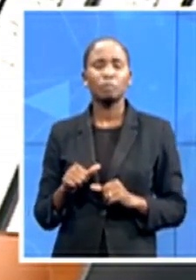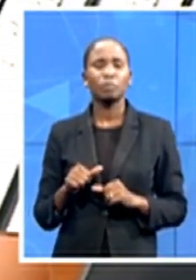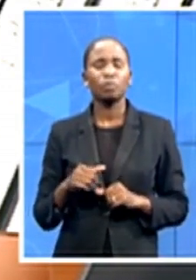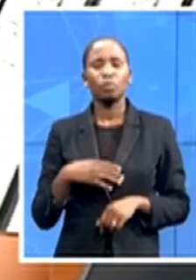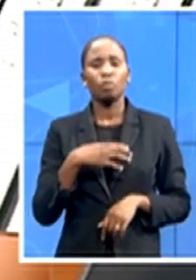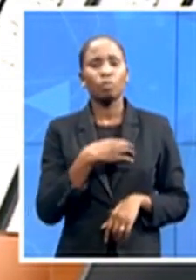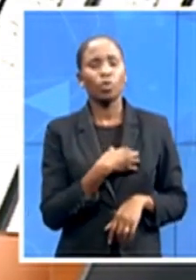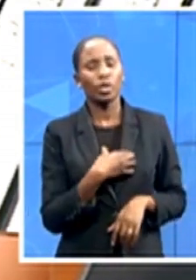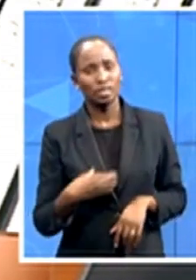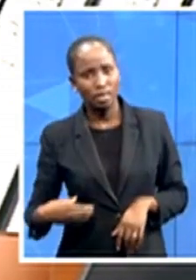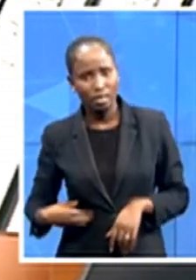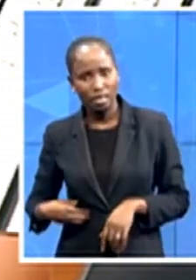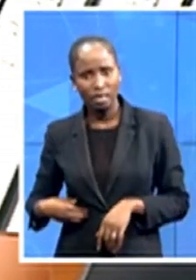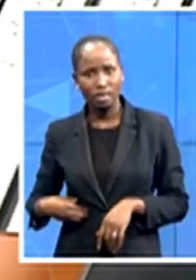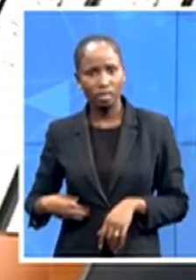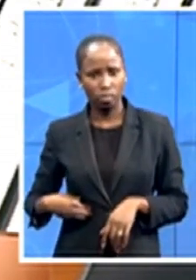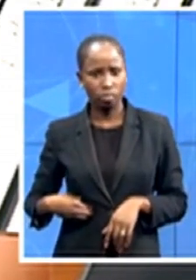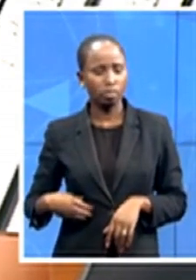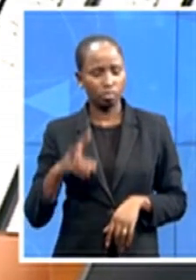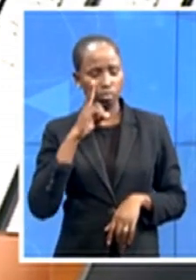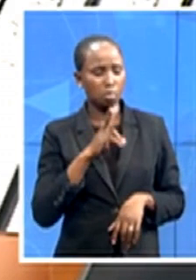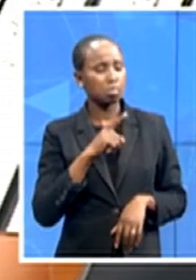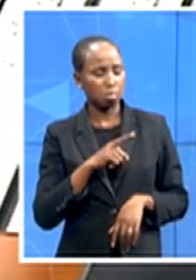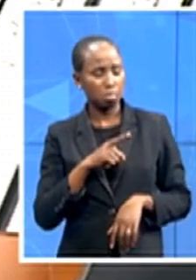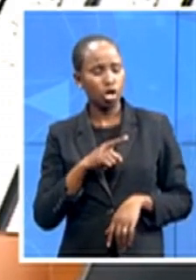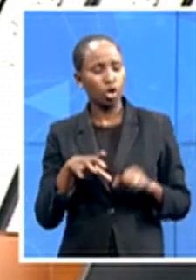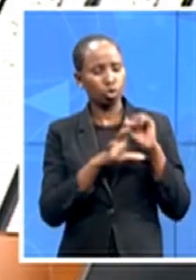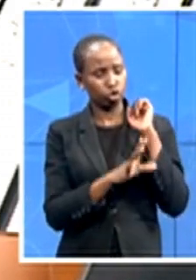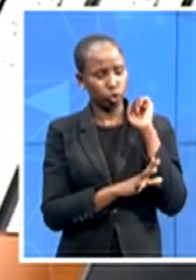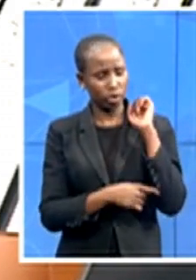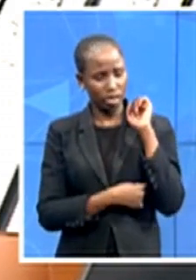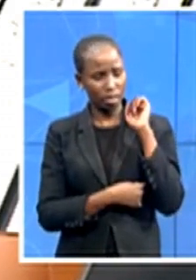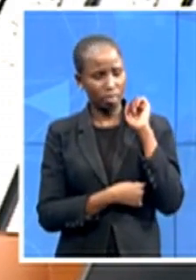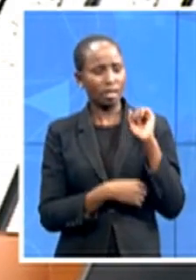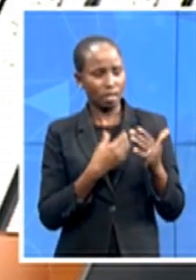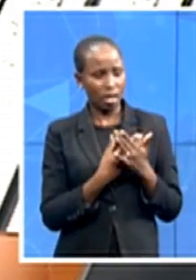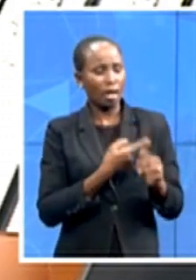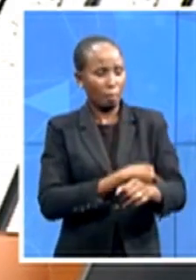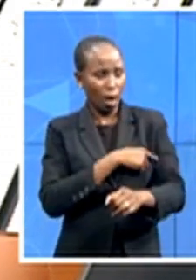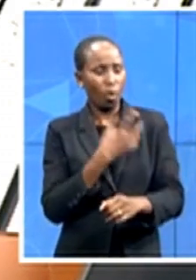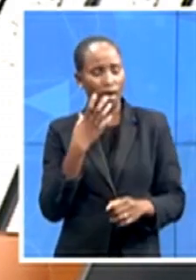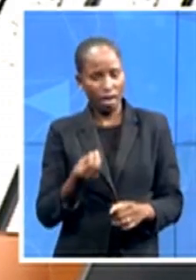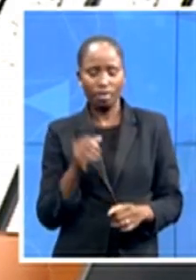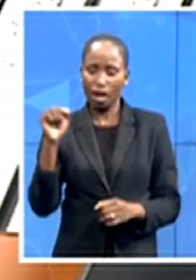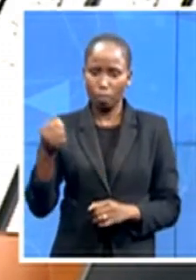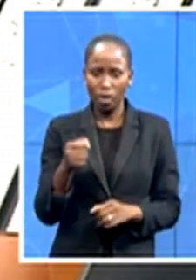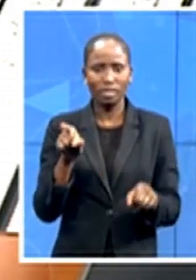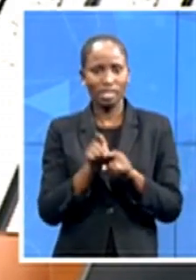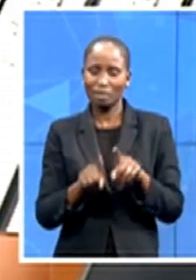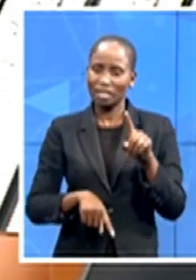constitution to appoint and dismiss members of the cabinet, I felt it was necessary to speak out,